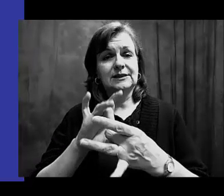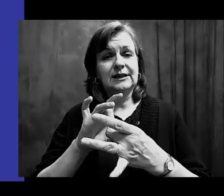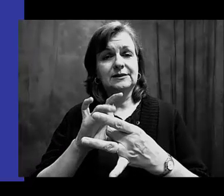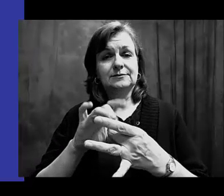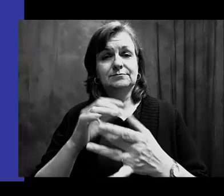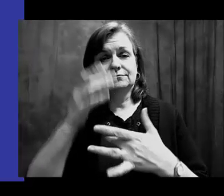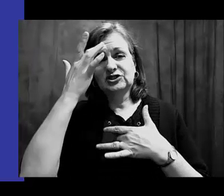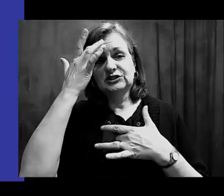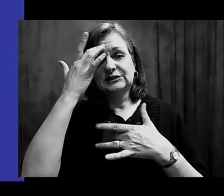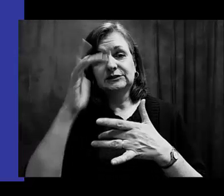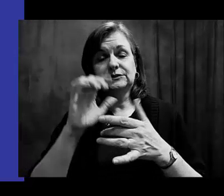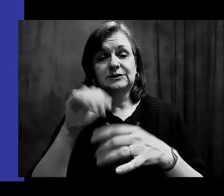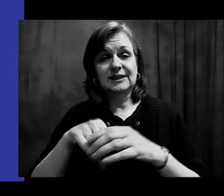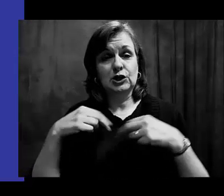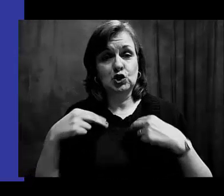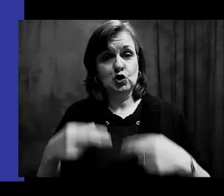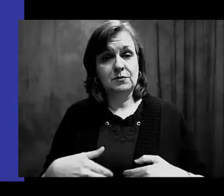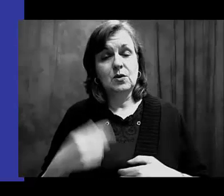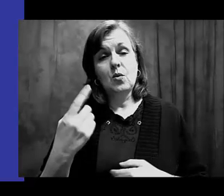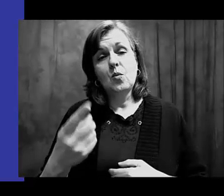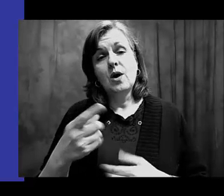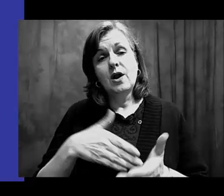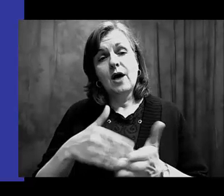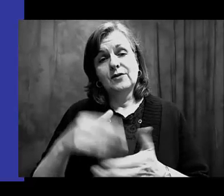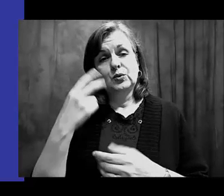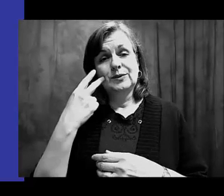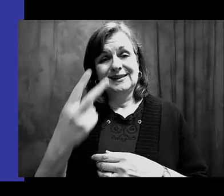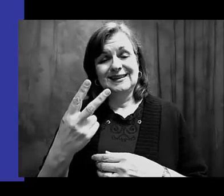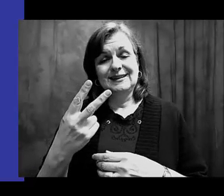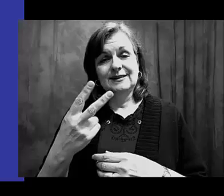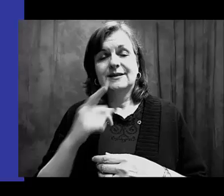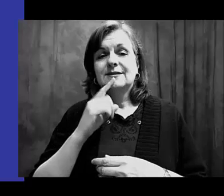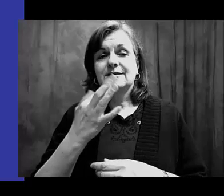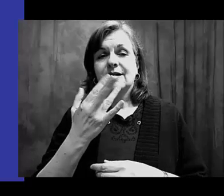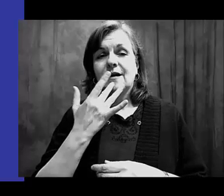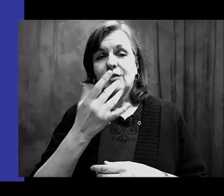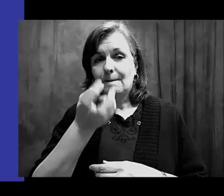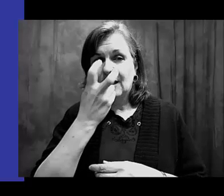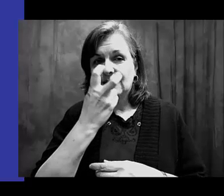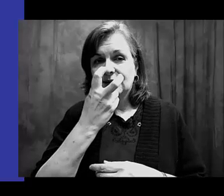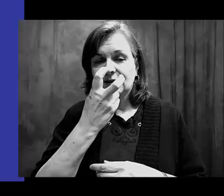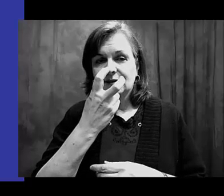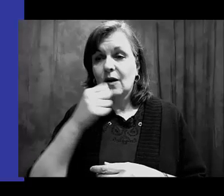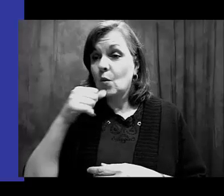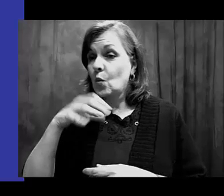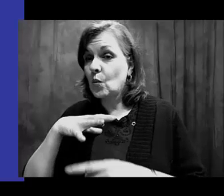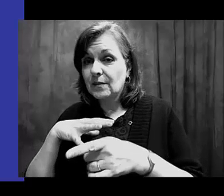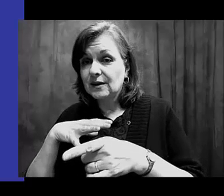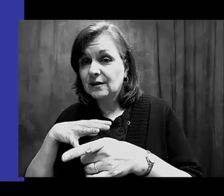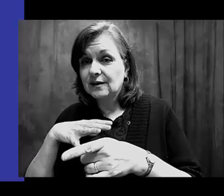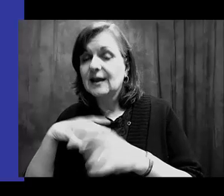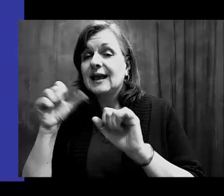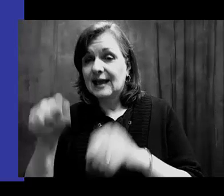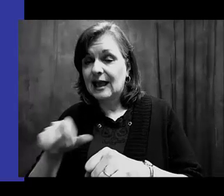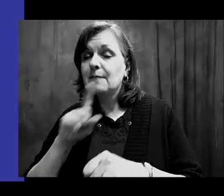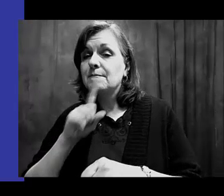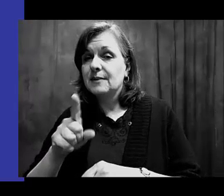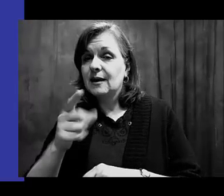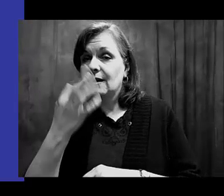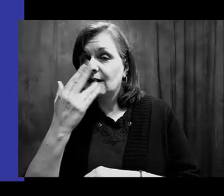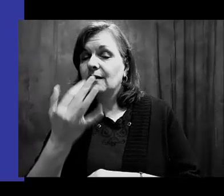primary ones that we often associate is colorblindness. Ladies, this does not mean that you cannot be colorblind and you cannot